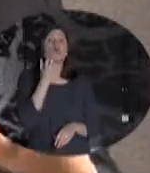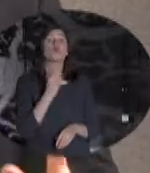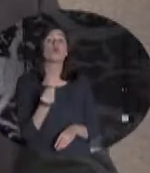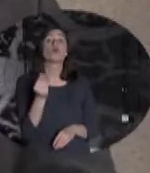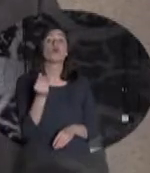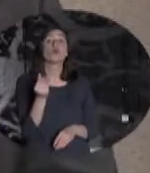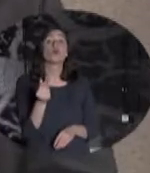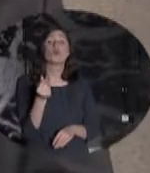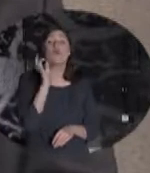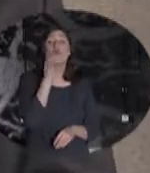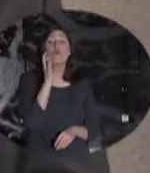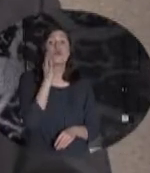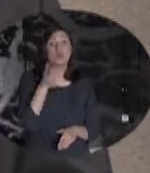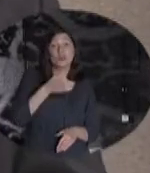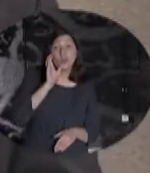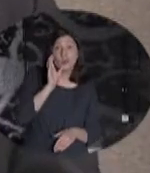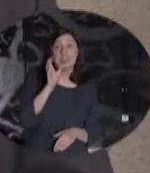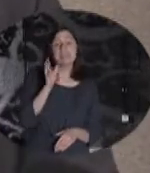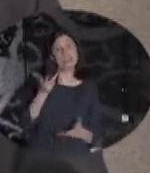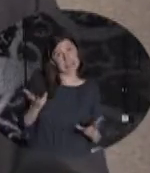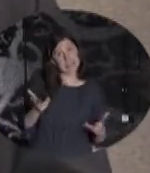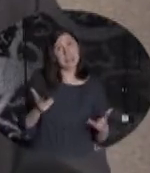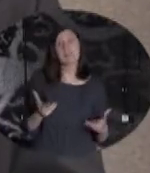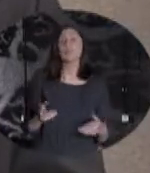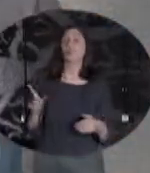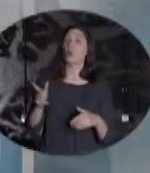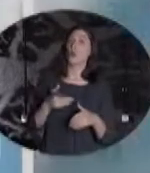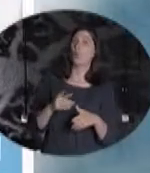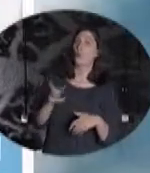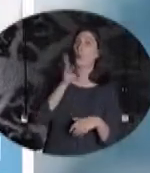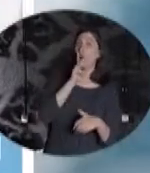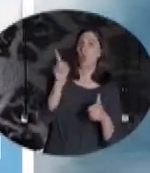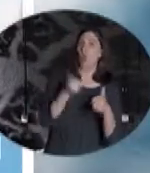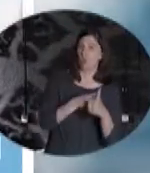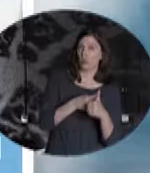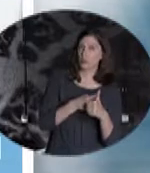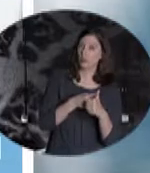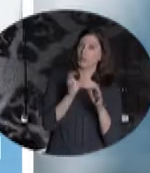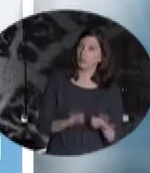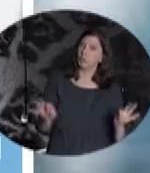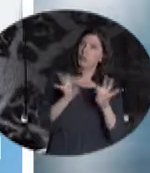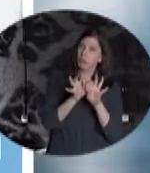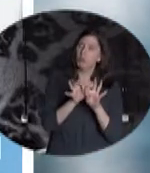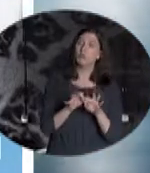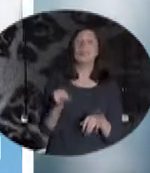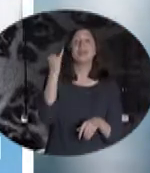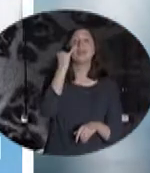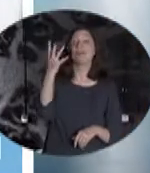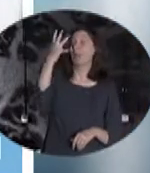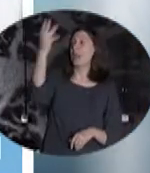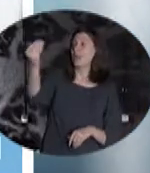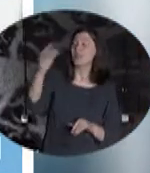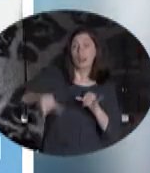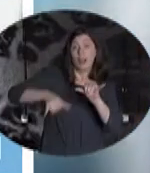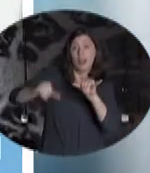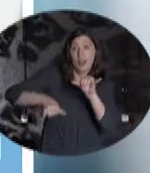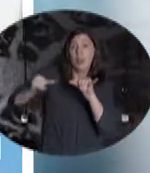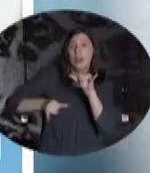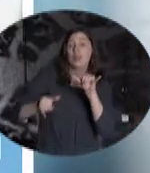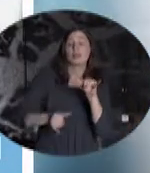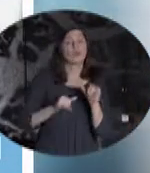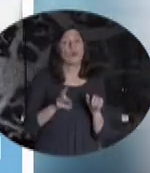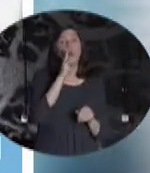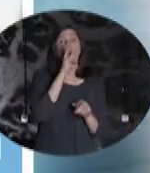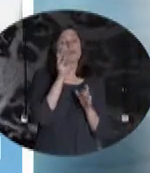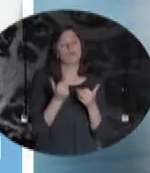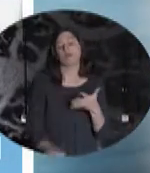and fruity drinks and things like that. And we always like to say, water first for thirst. So when you're going to be outside for extended periods of time, drinking water is the